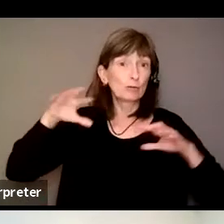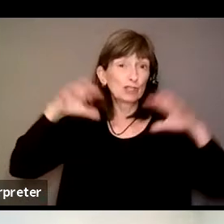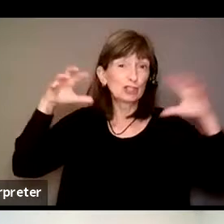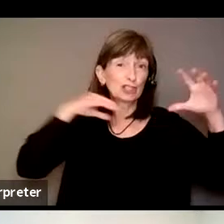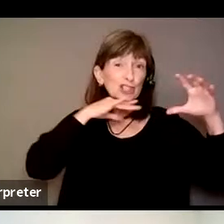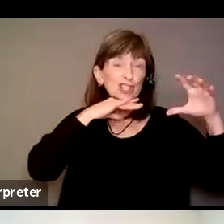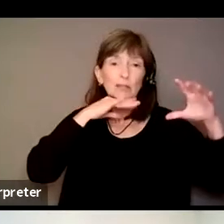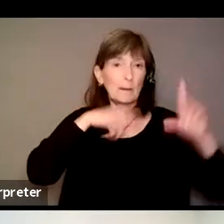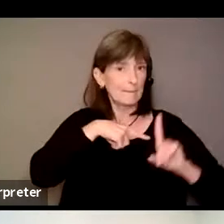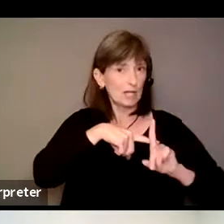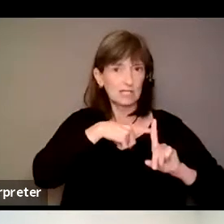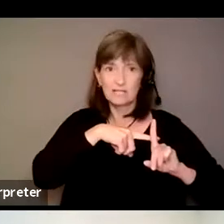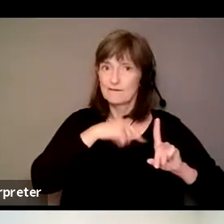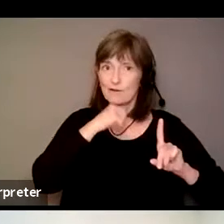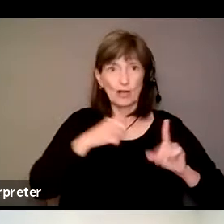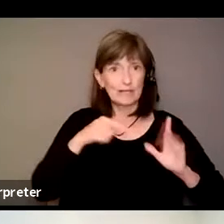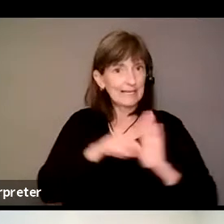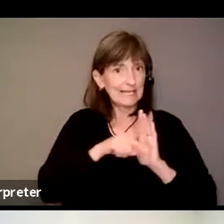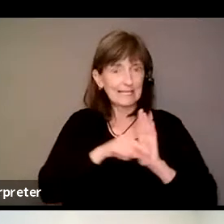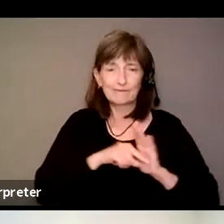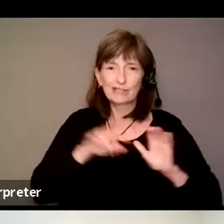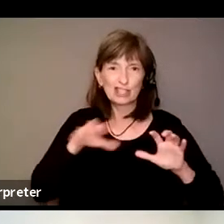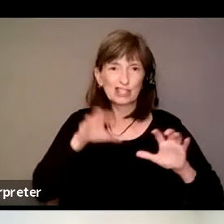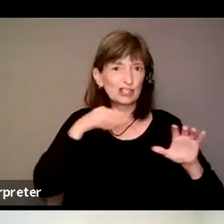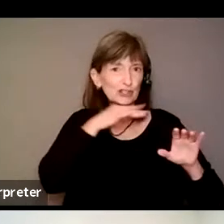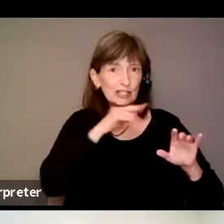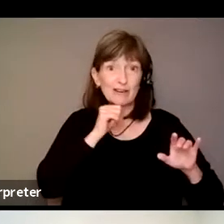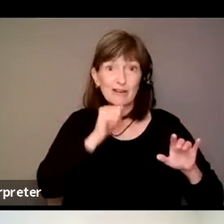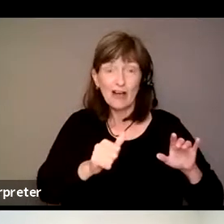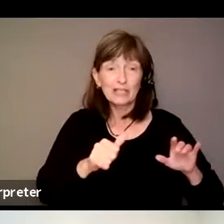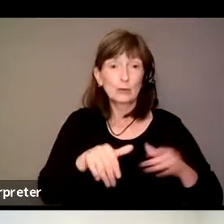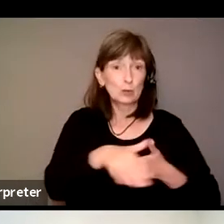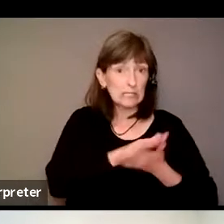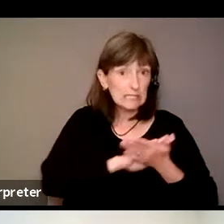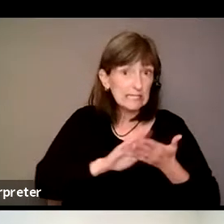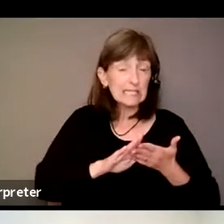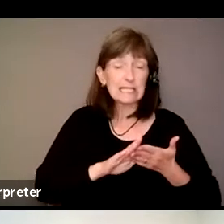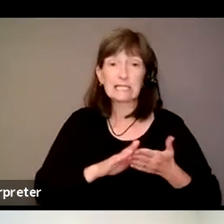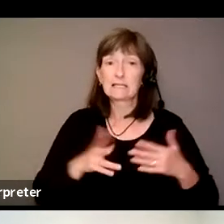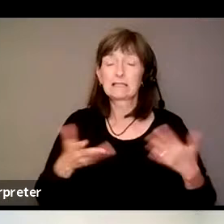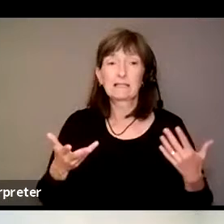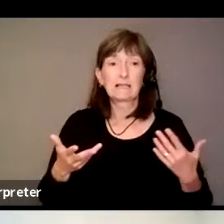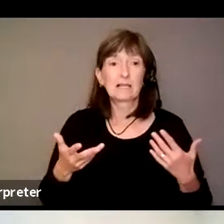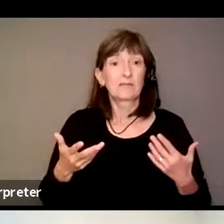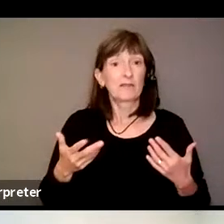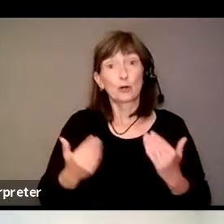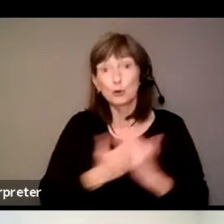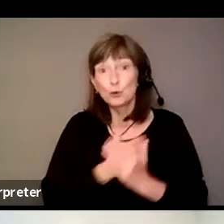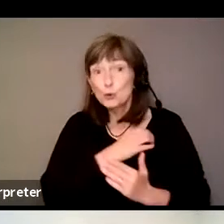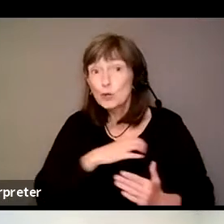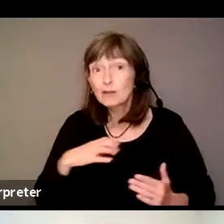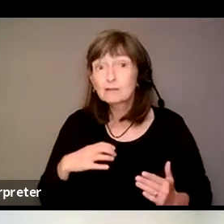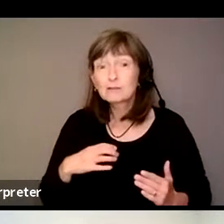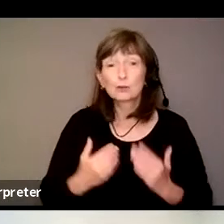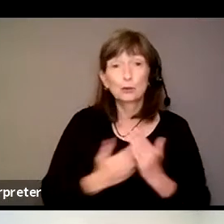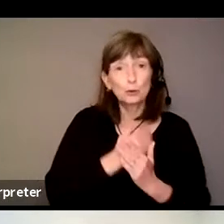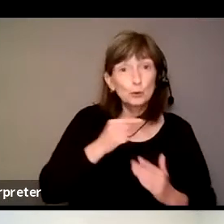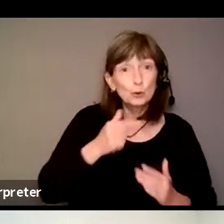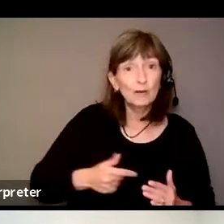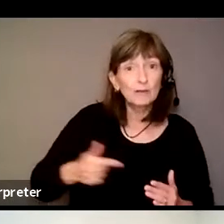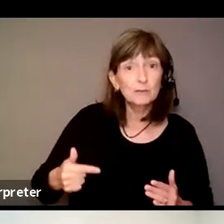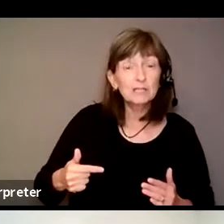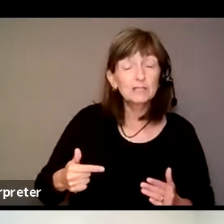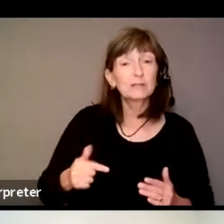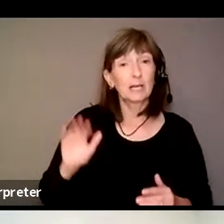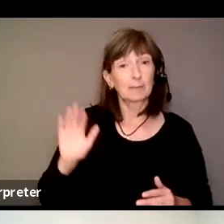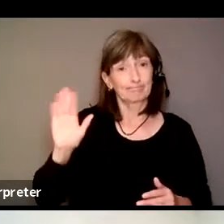would give for the advice of current councillors, new councillors, government departments, is as a